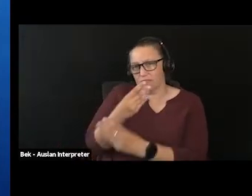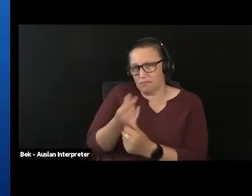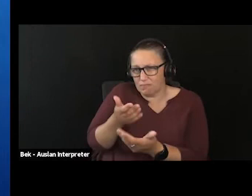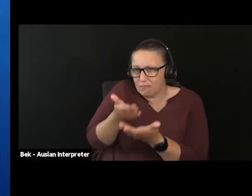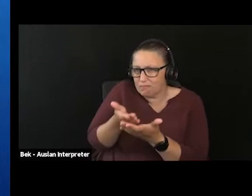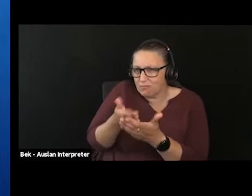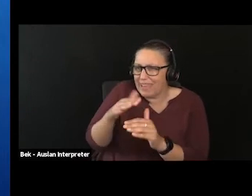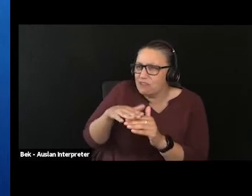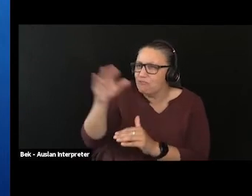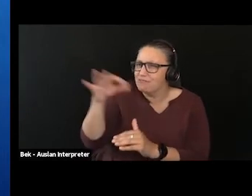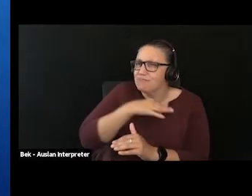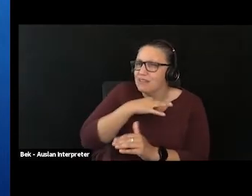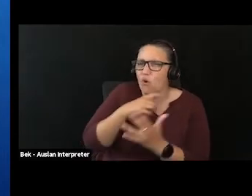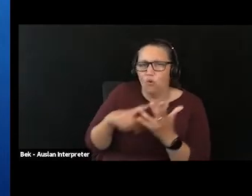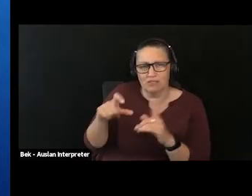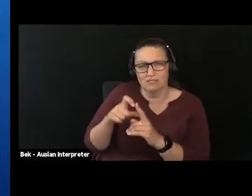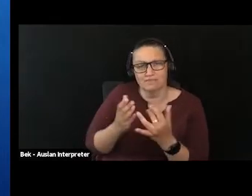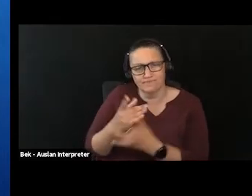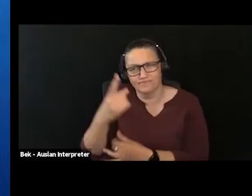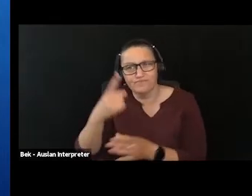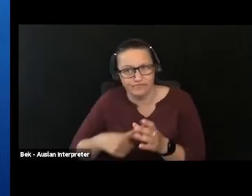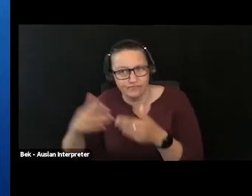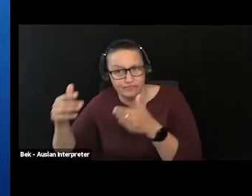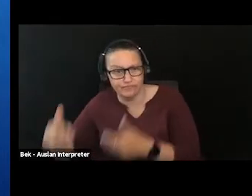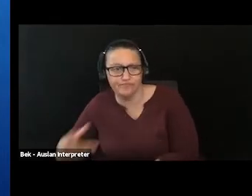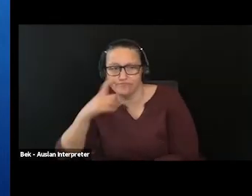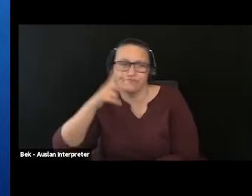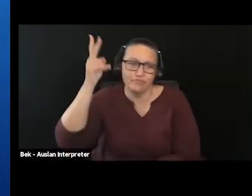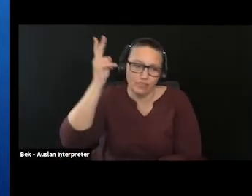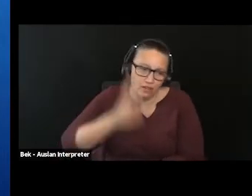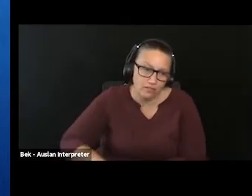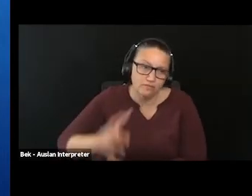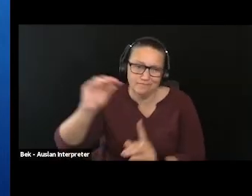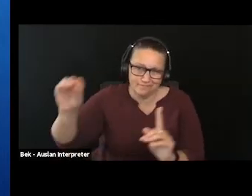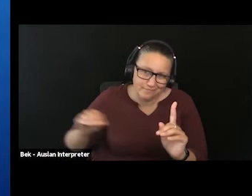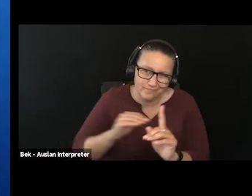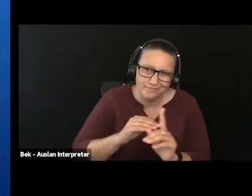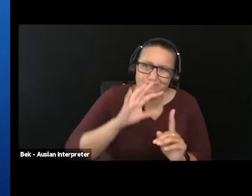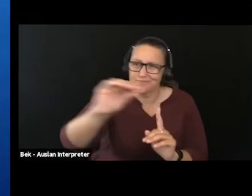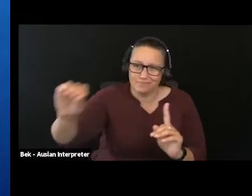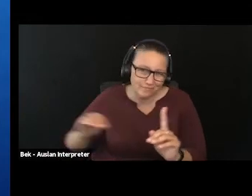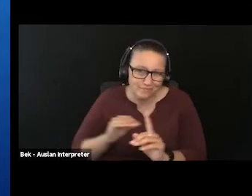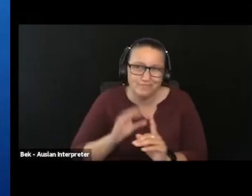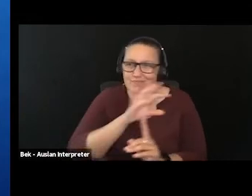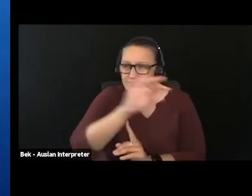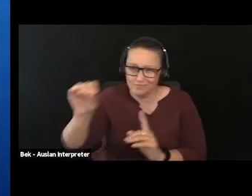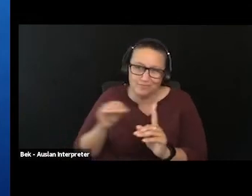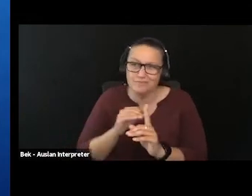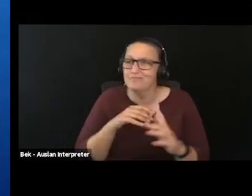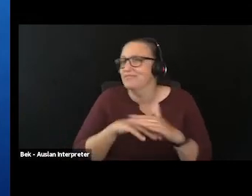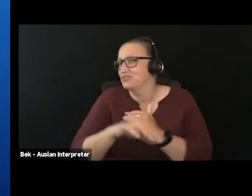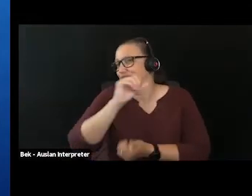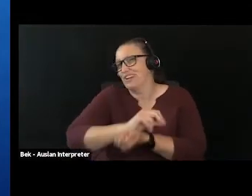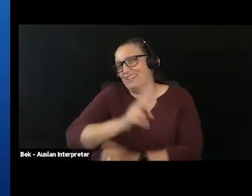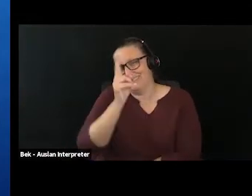of overdose death during this period. Of course, there can be re-incarceration during these 2 periods, and then